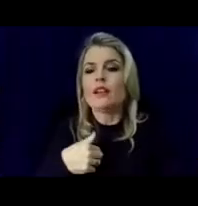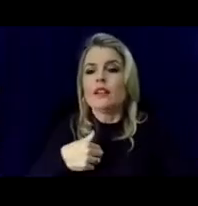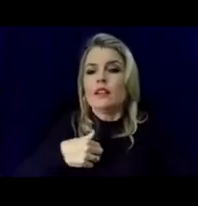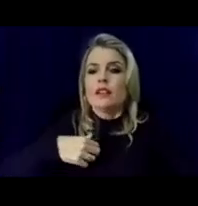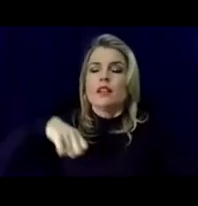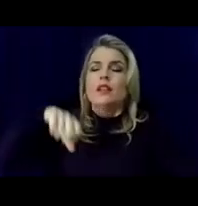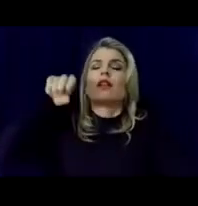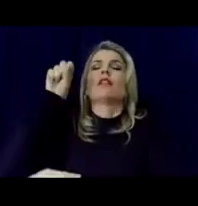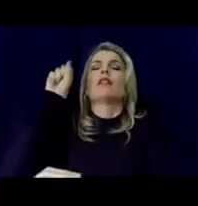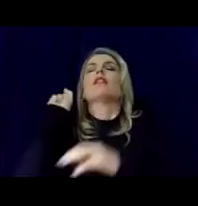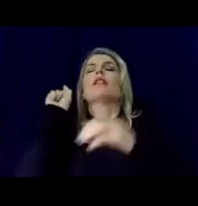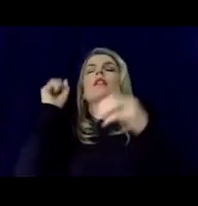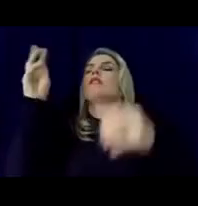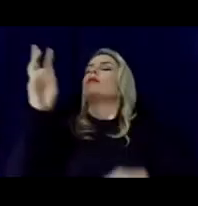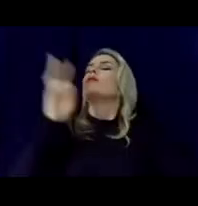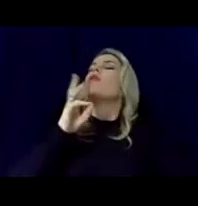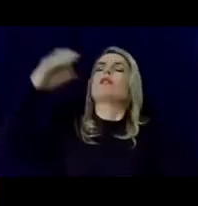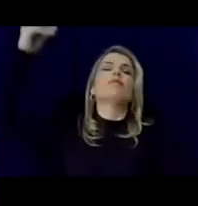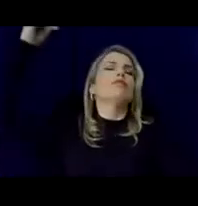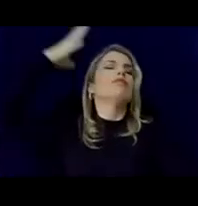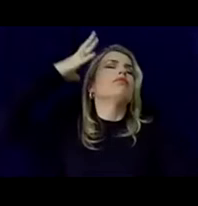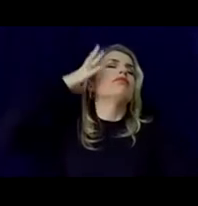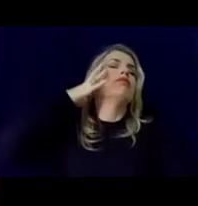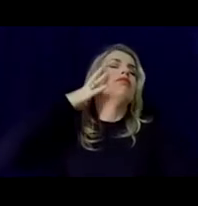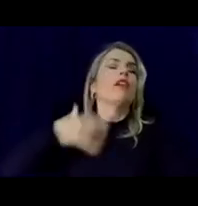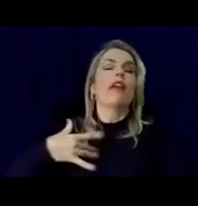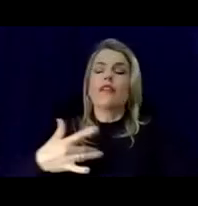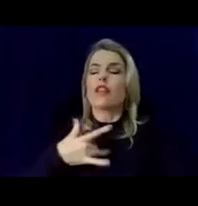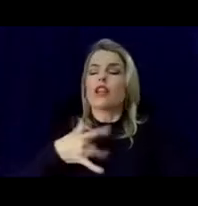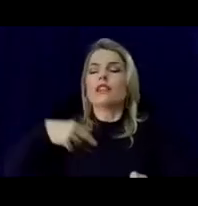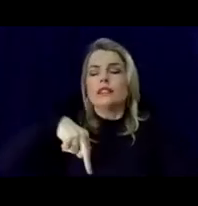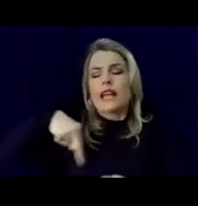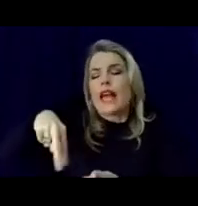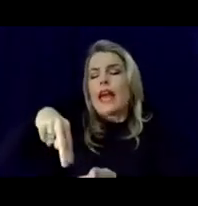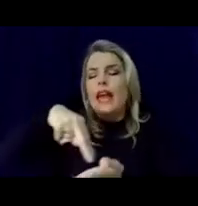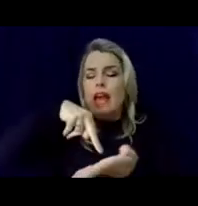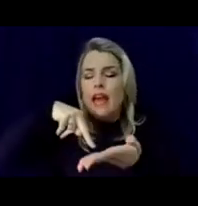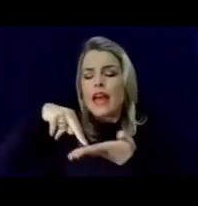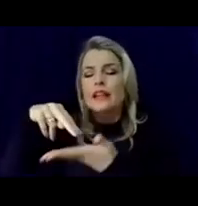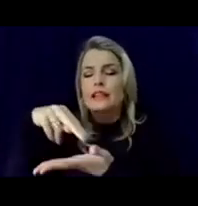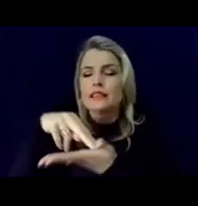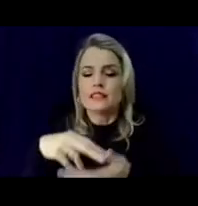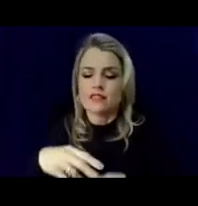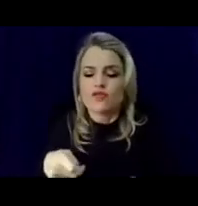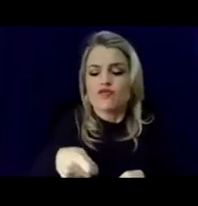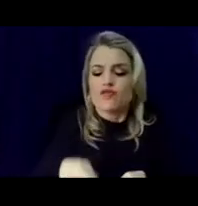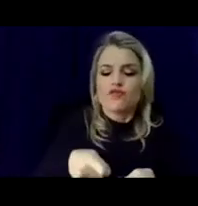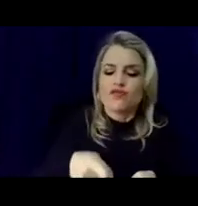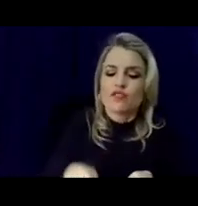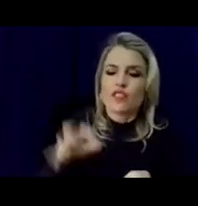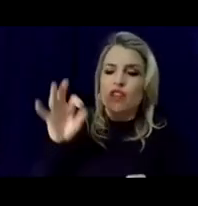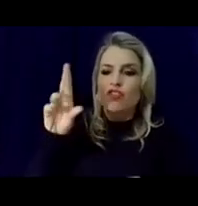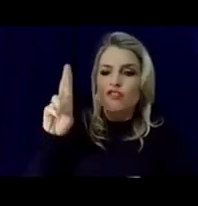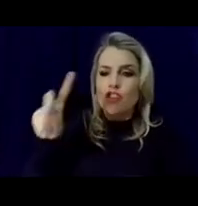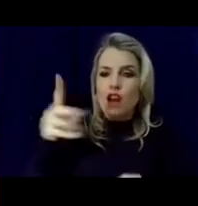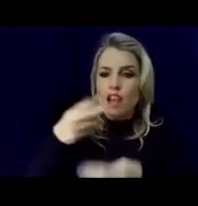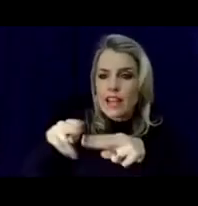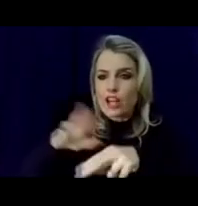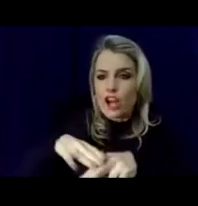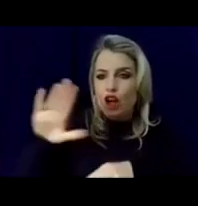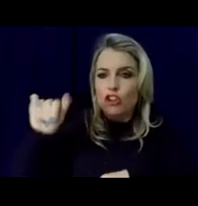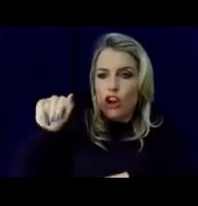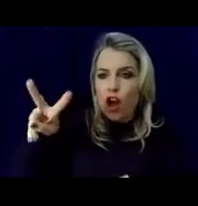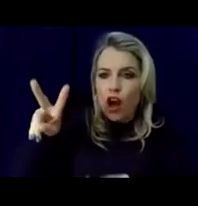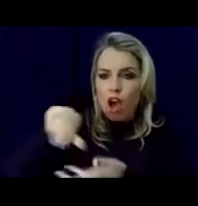the water rolls down her face. She dances around the kitchen with a skillet, slides a fried egg onto her avocado toast.